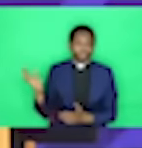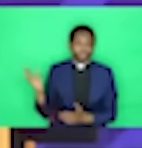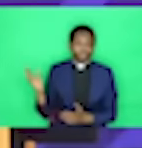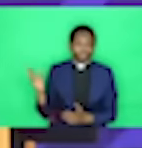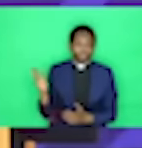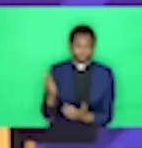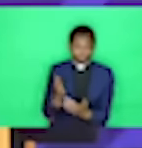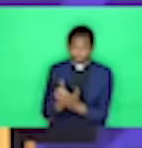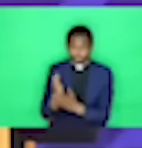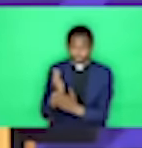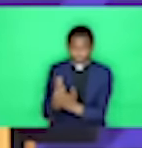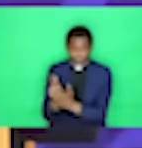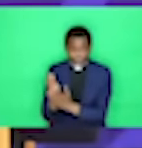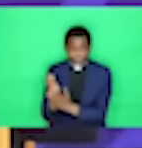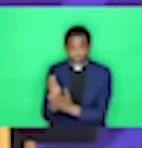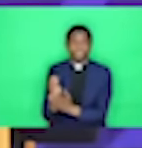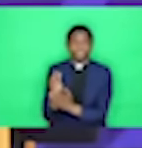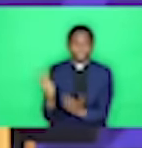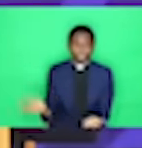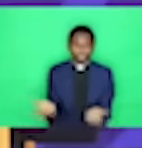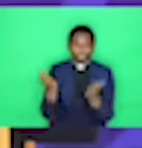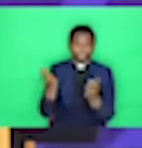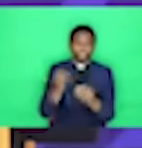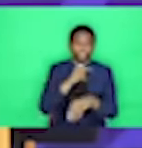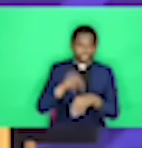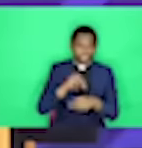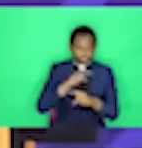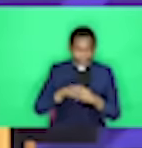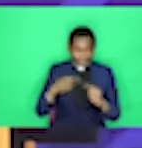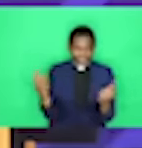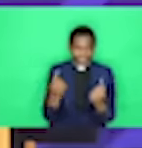Righteousness exalts a nation, but sin condemns any